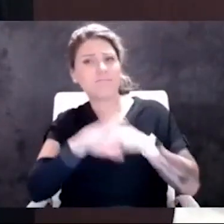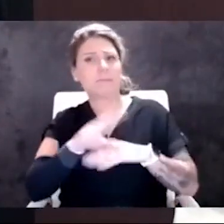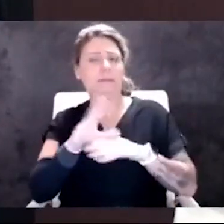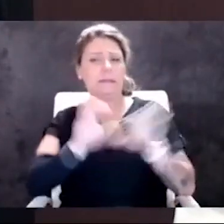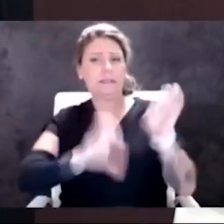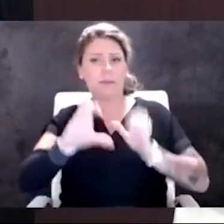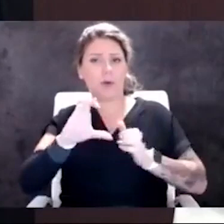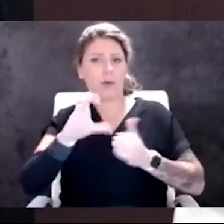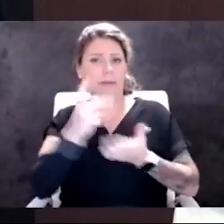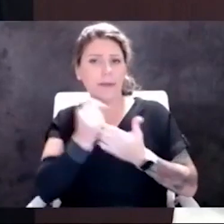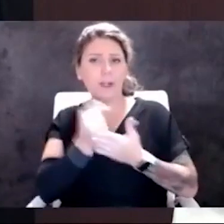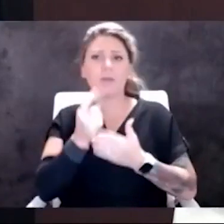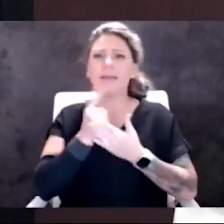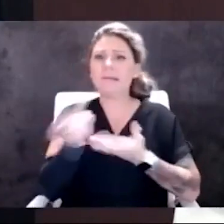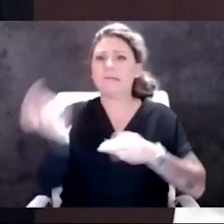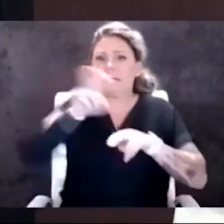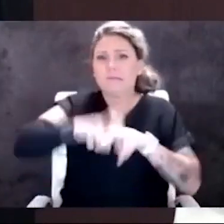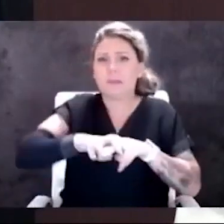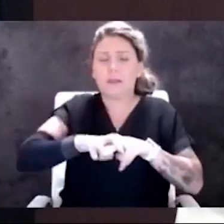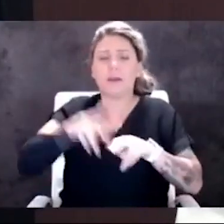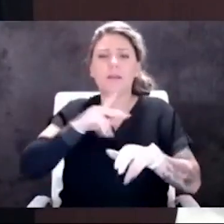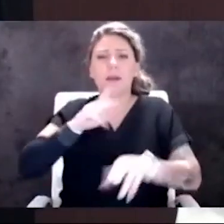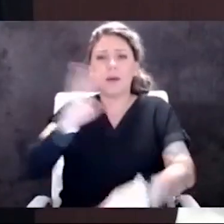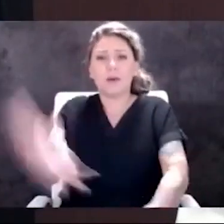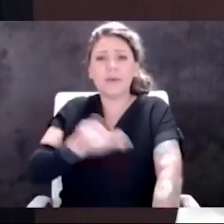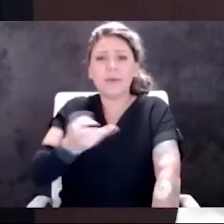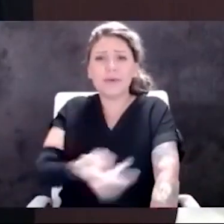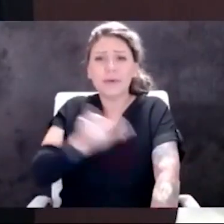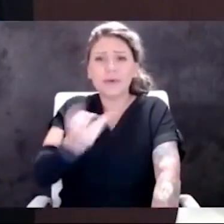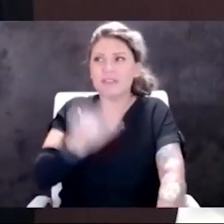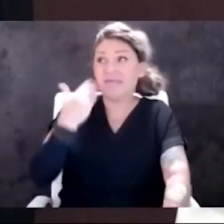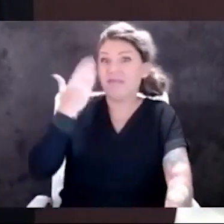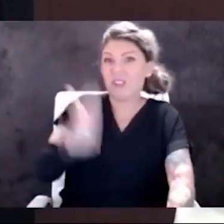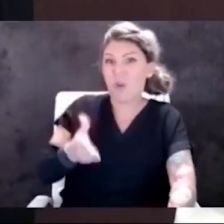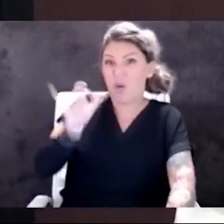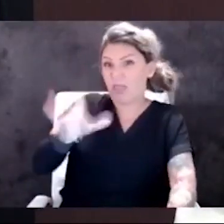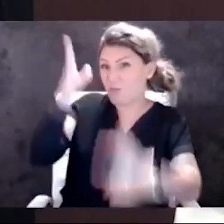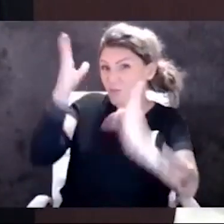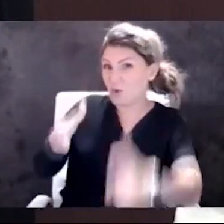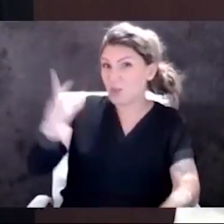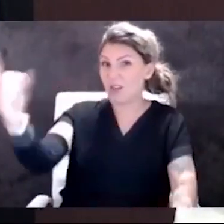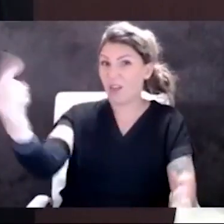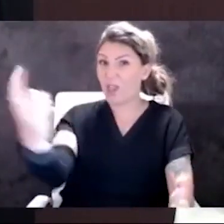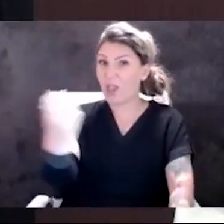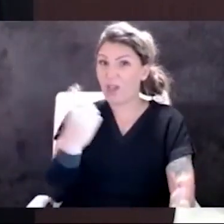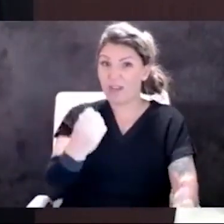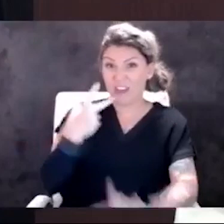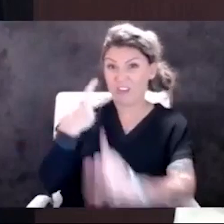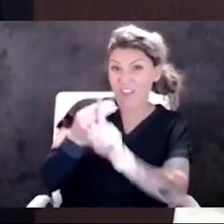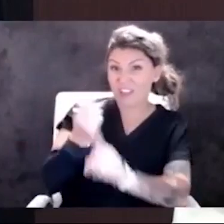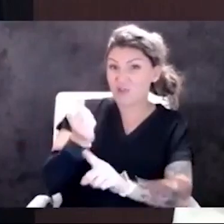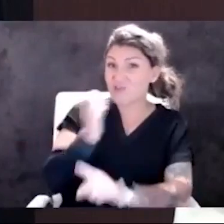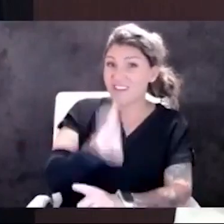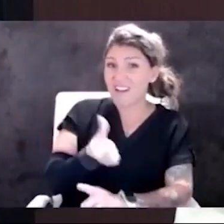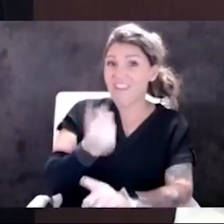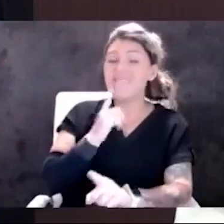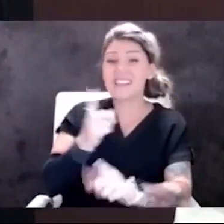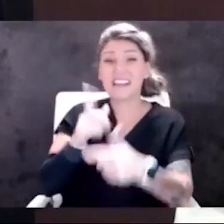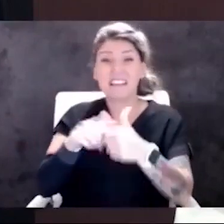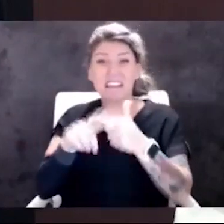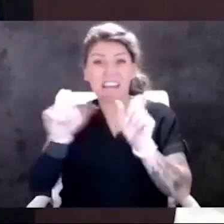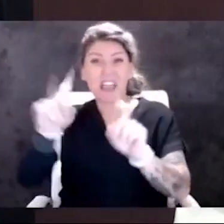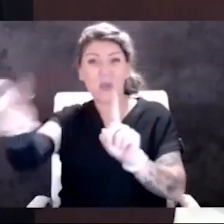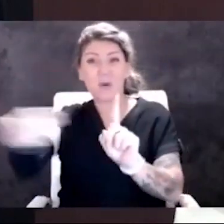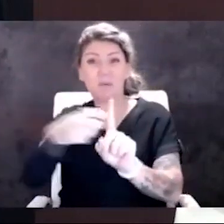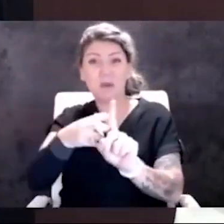their infusion, and they don't know if the people who are giving them those infusions have been vaccinated and therefore are less likely to transmit COVID. Because we know that if you've been,